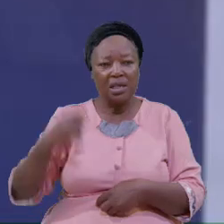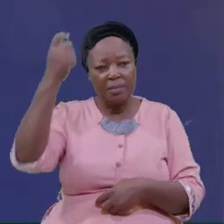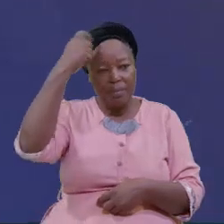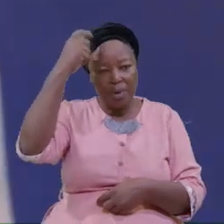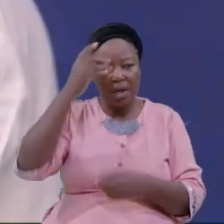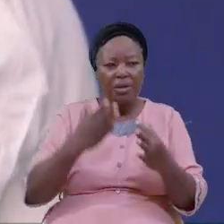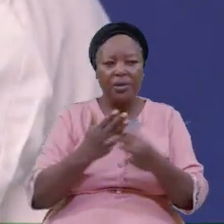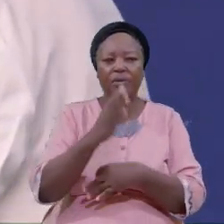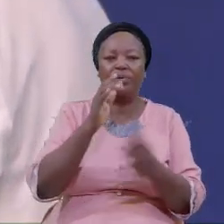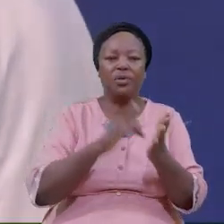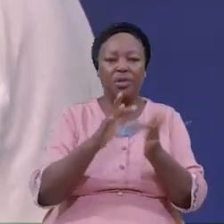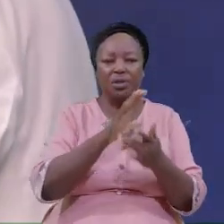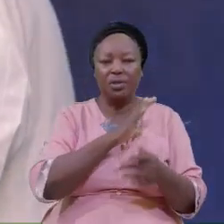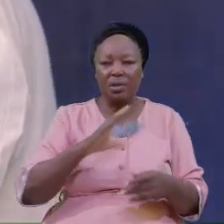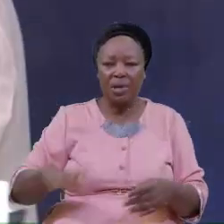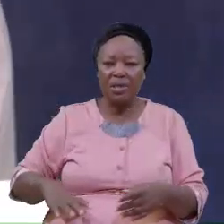Jesus Christ.